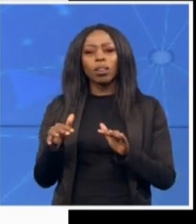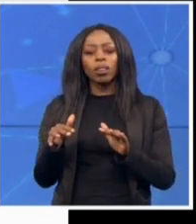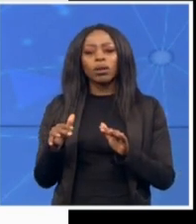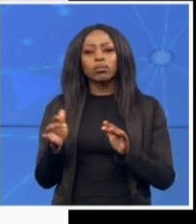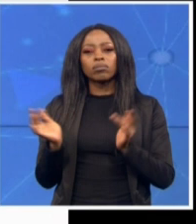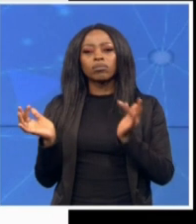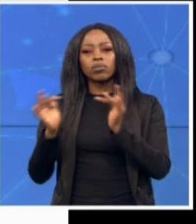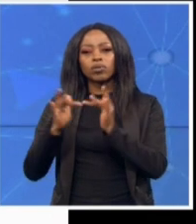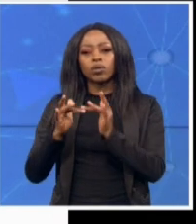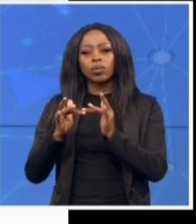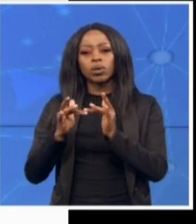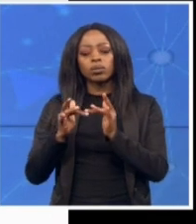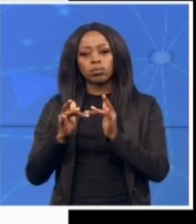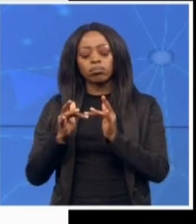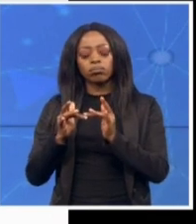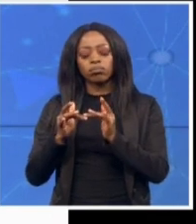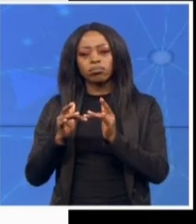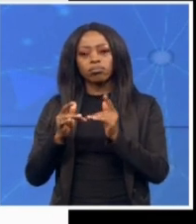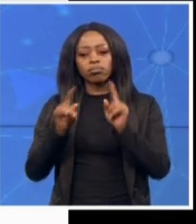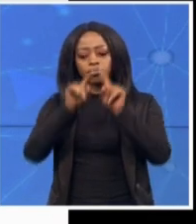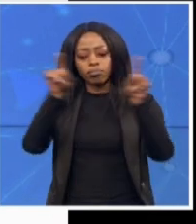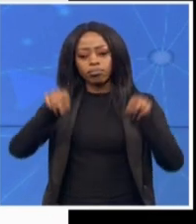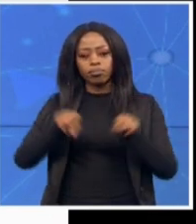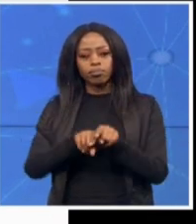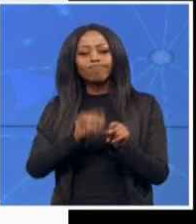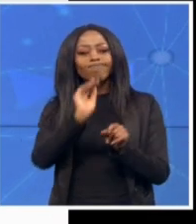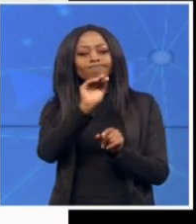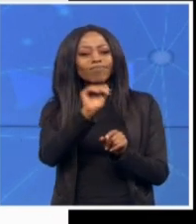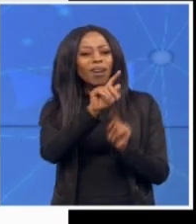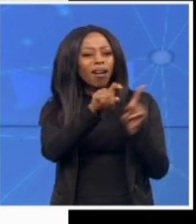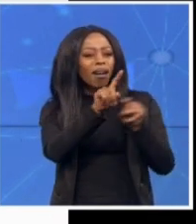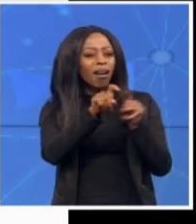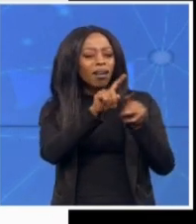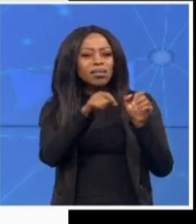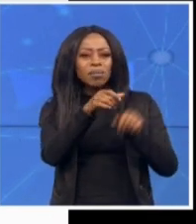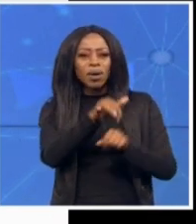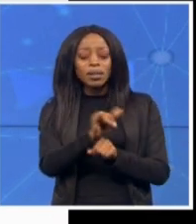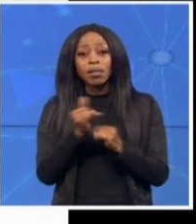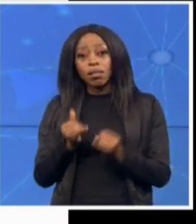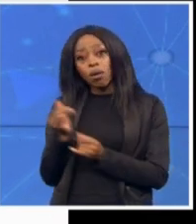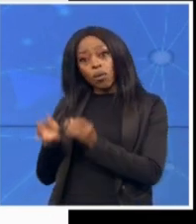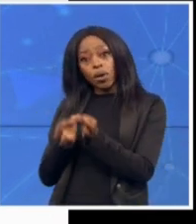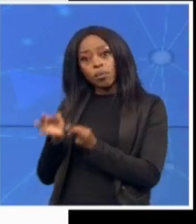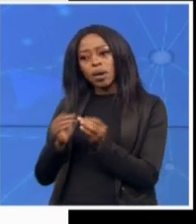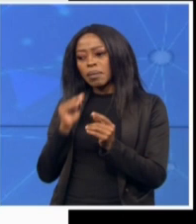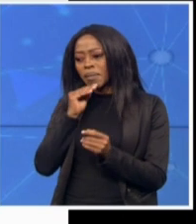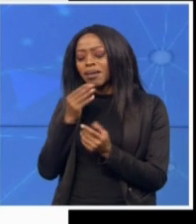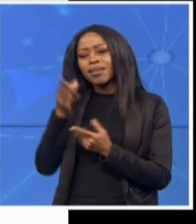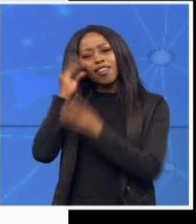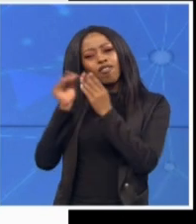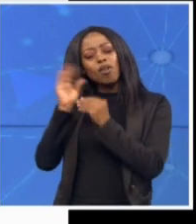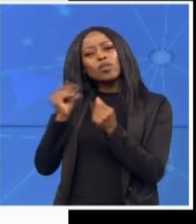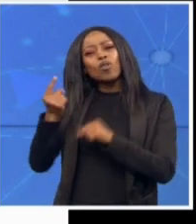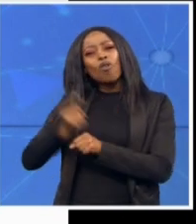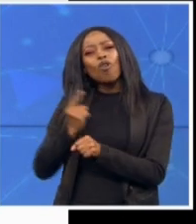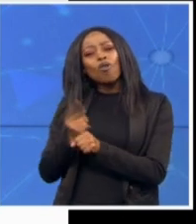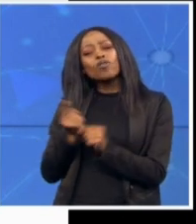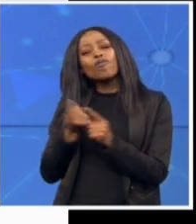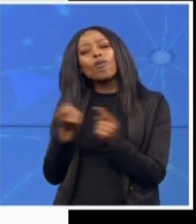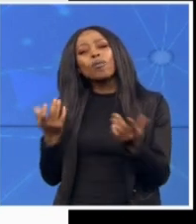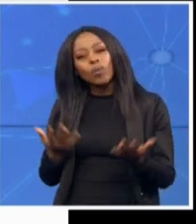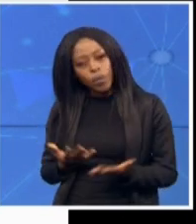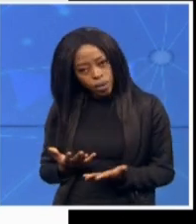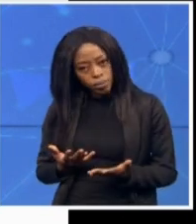had queries about this. So just to explain, where do we get our daily report from cases from? So we get it from private labs, we get it